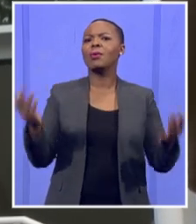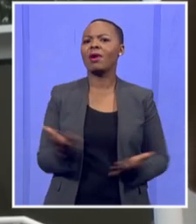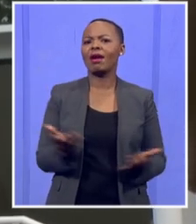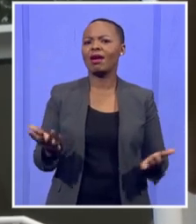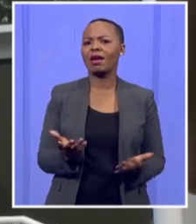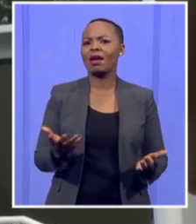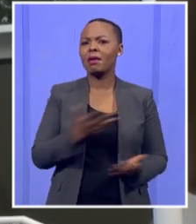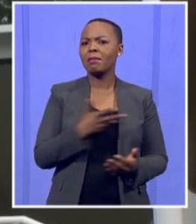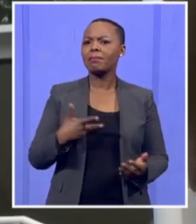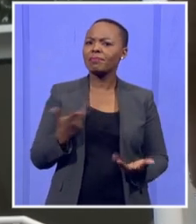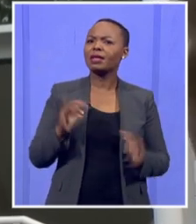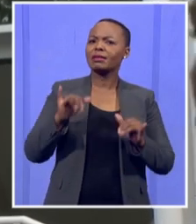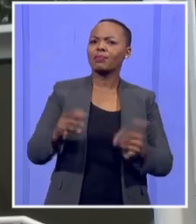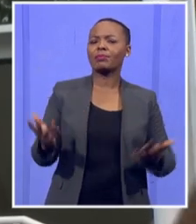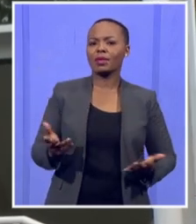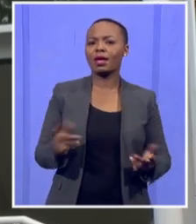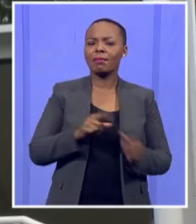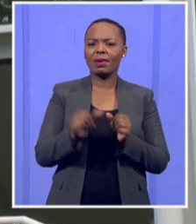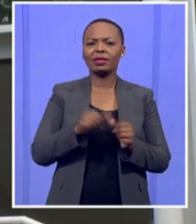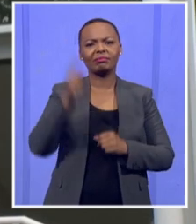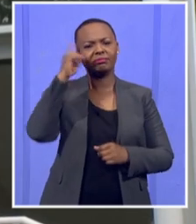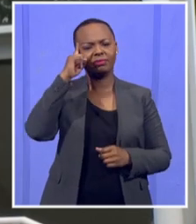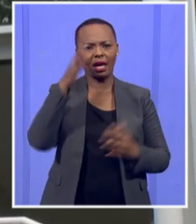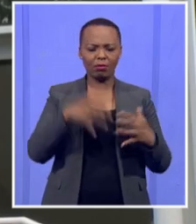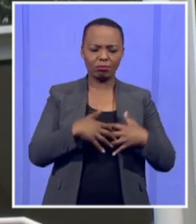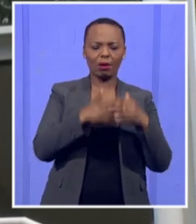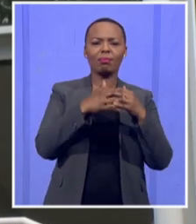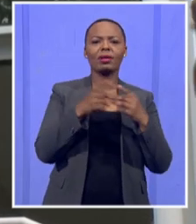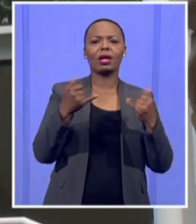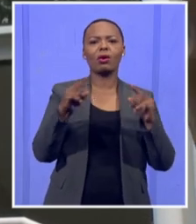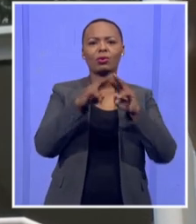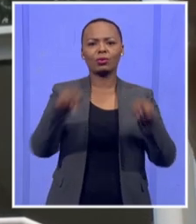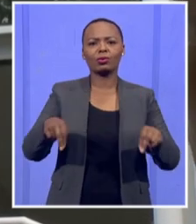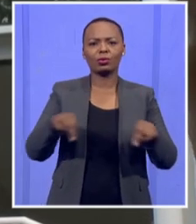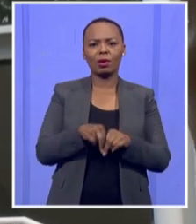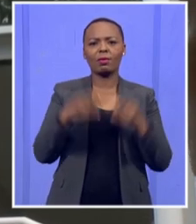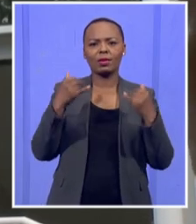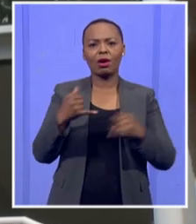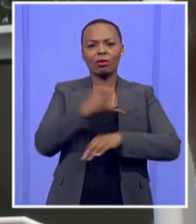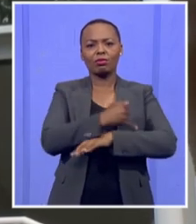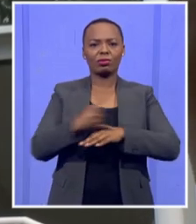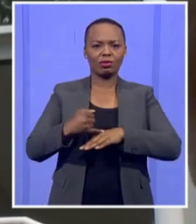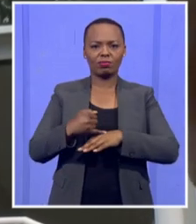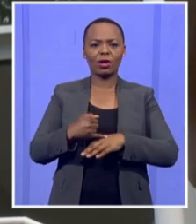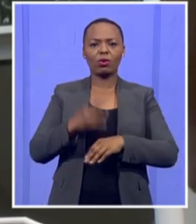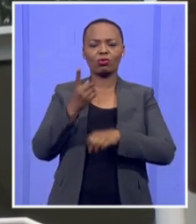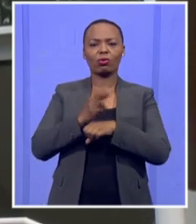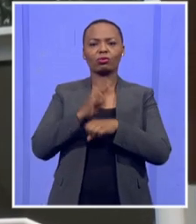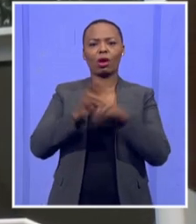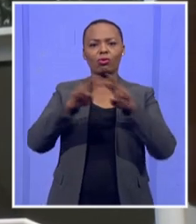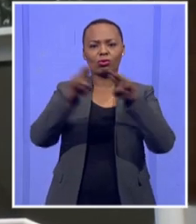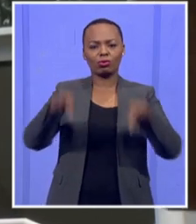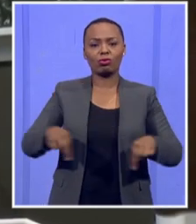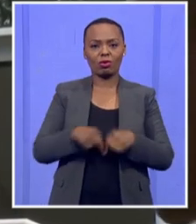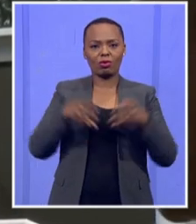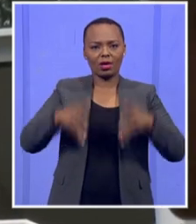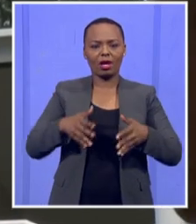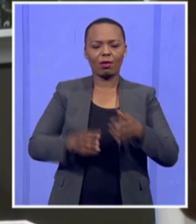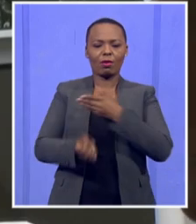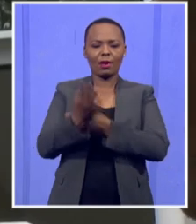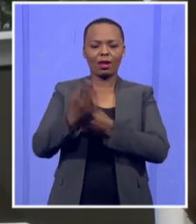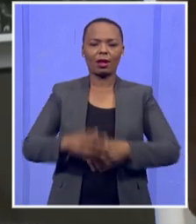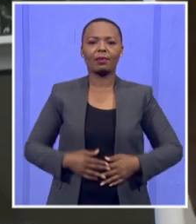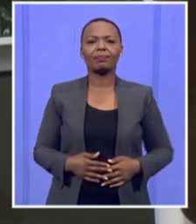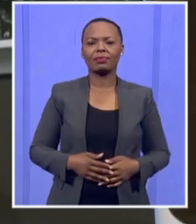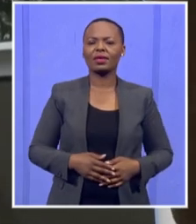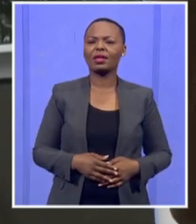small way to help Dr. Mutlong to open the local pediatric surgical ward here in Rob Ferreira in Mpumalanga. And also just talk to